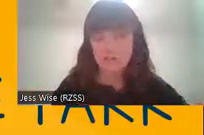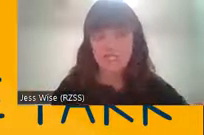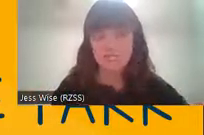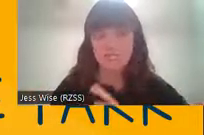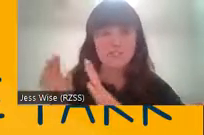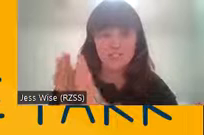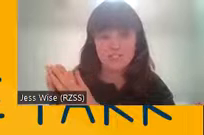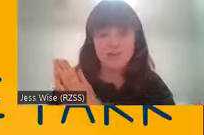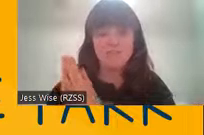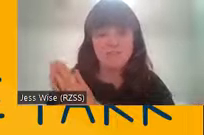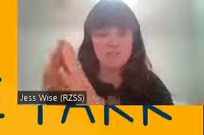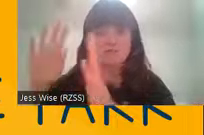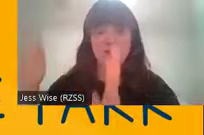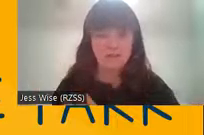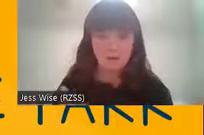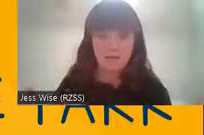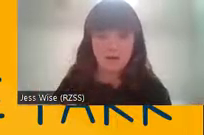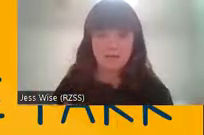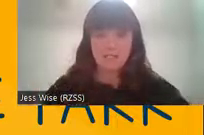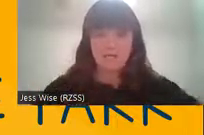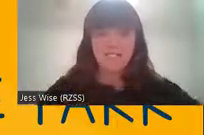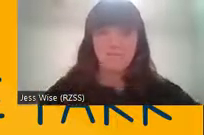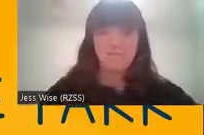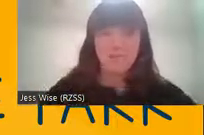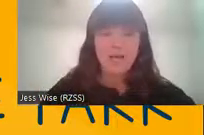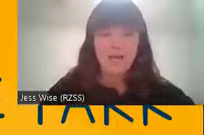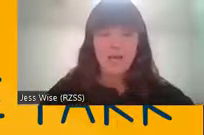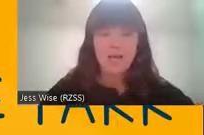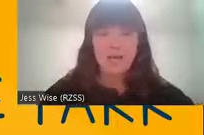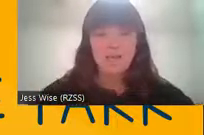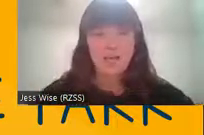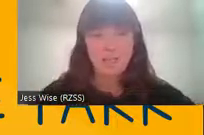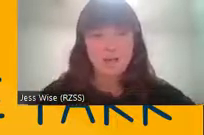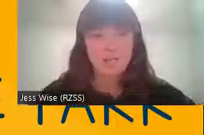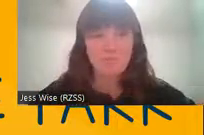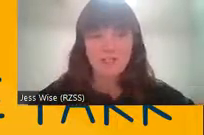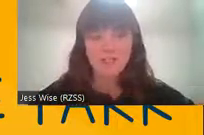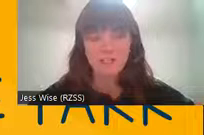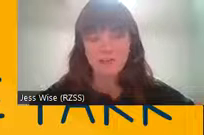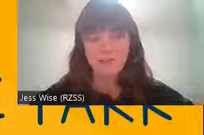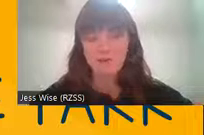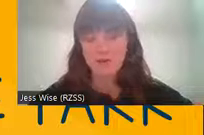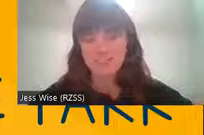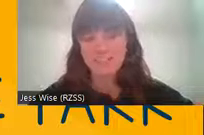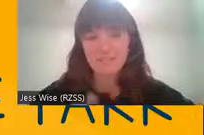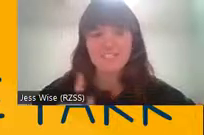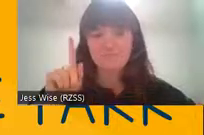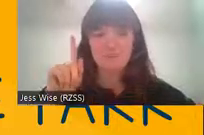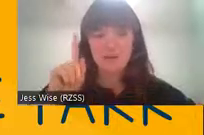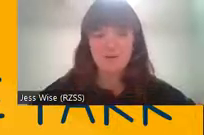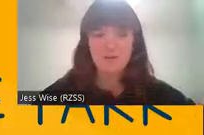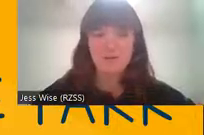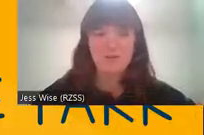they could represent to visitors deserved this sort of earmarked space. And then Highland Wildlife Park, so 100 miles and a little